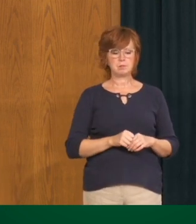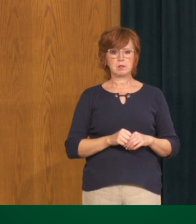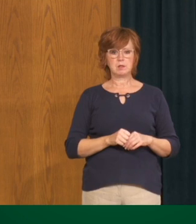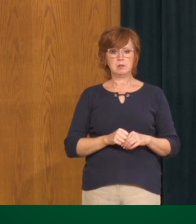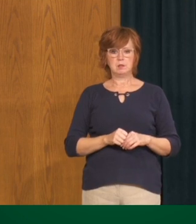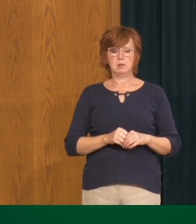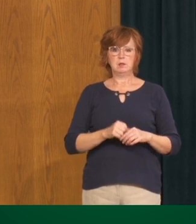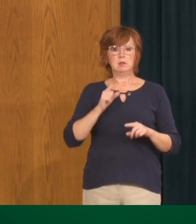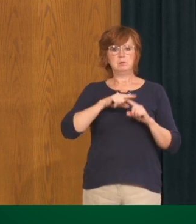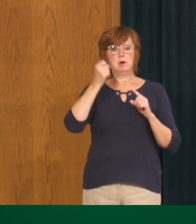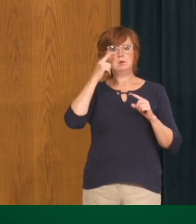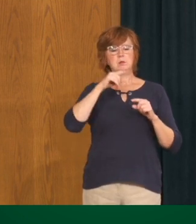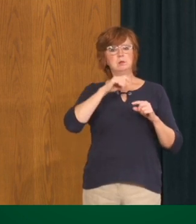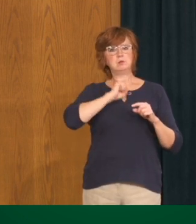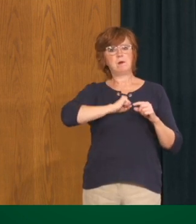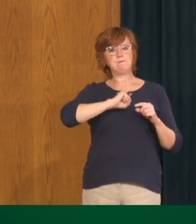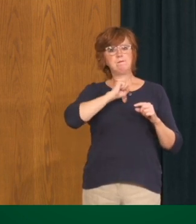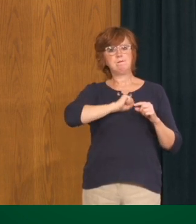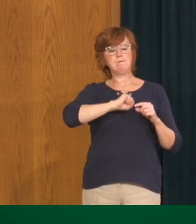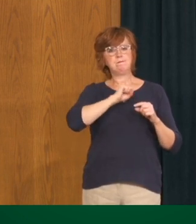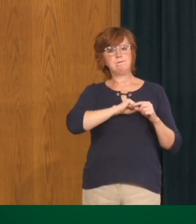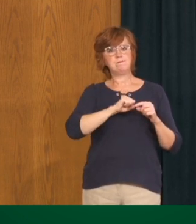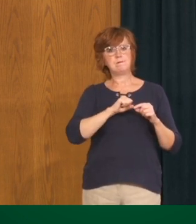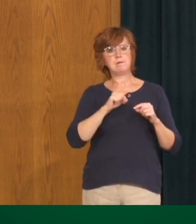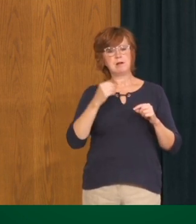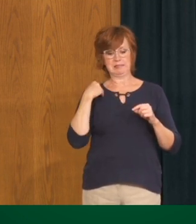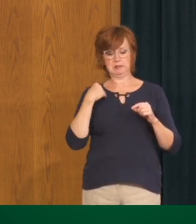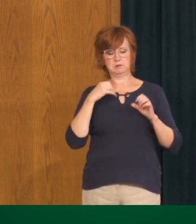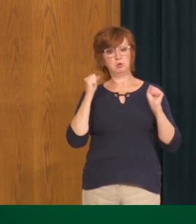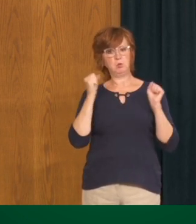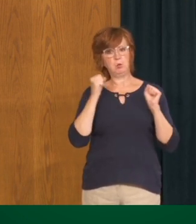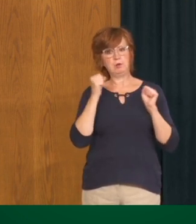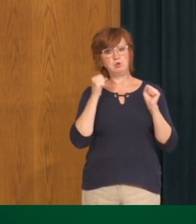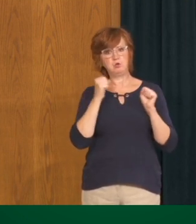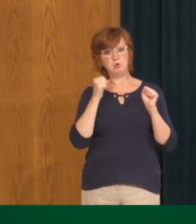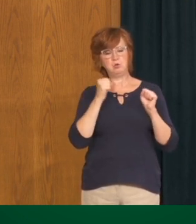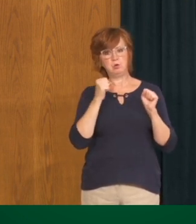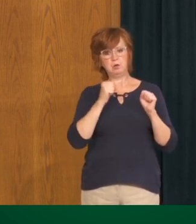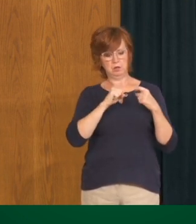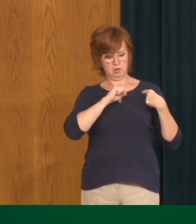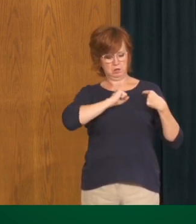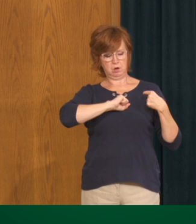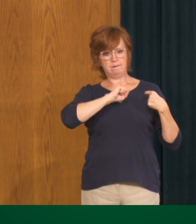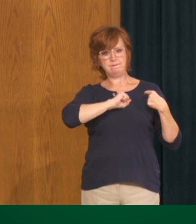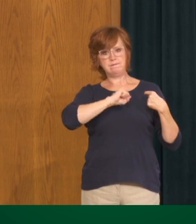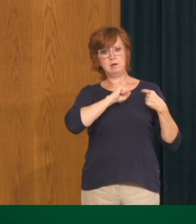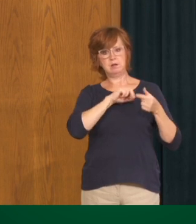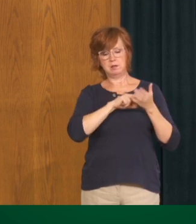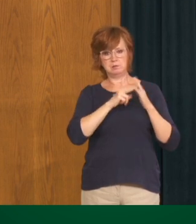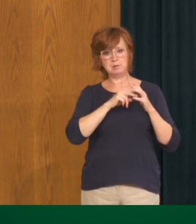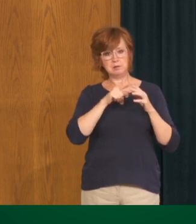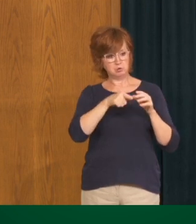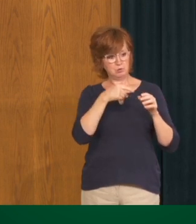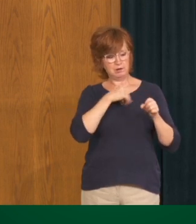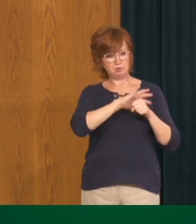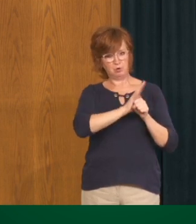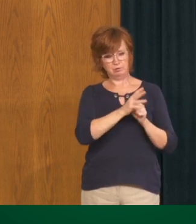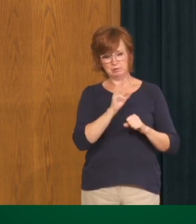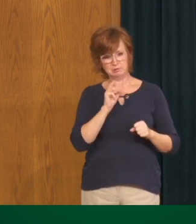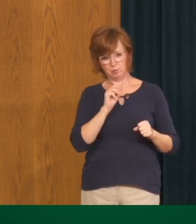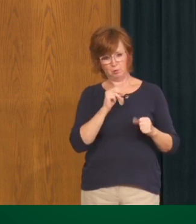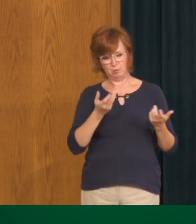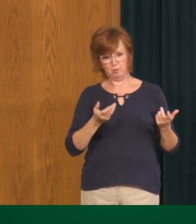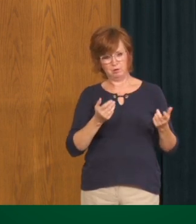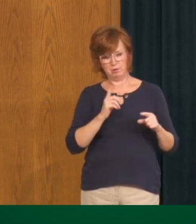testing, less than 1% was actually positive for COVID. So every cough or cold doesn't mean it's COVID. But having said that, when